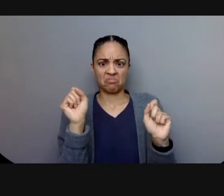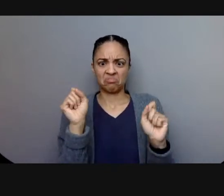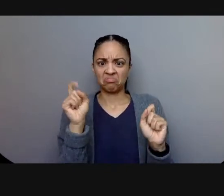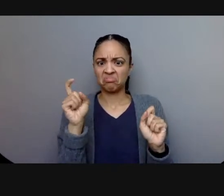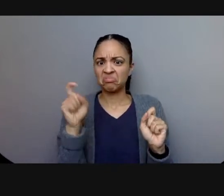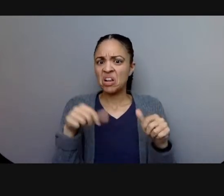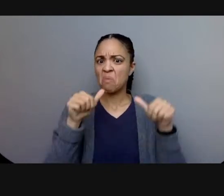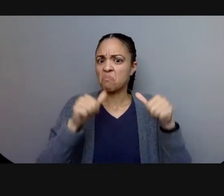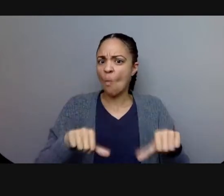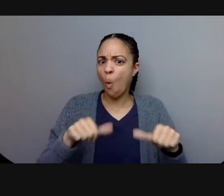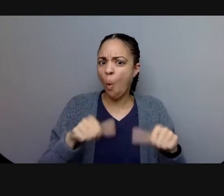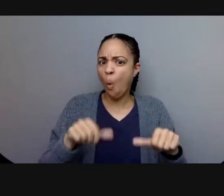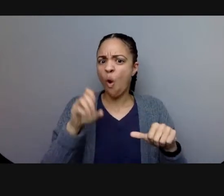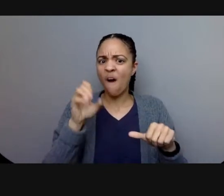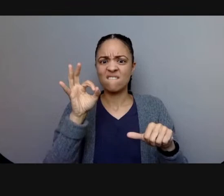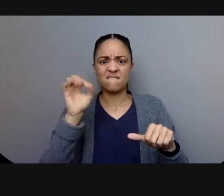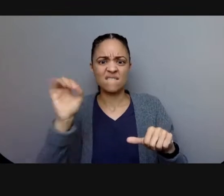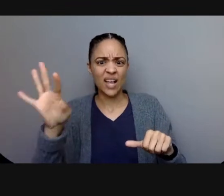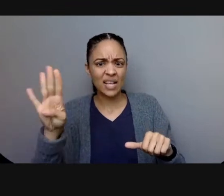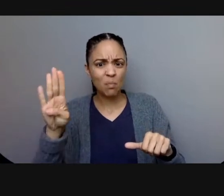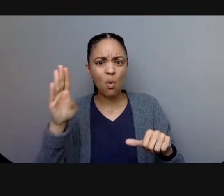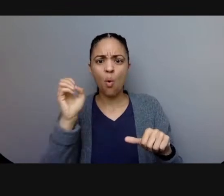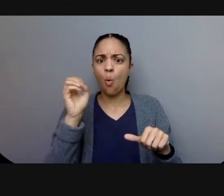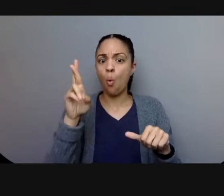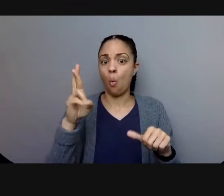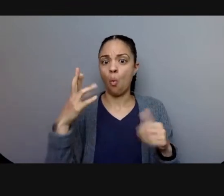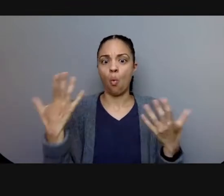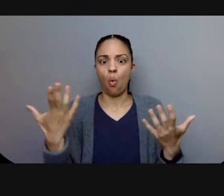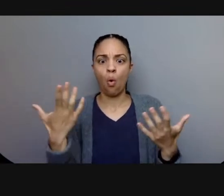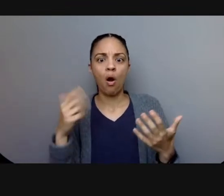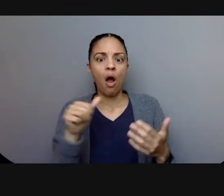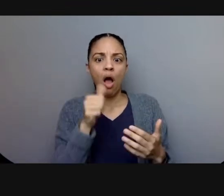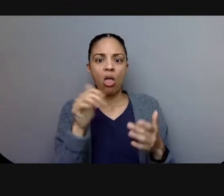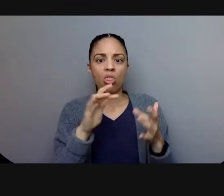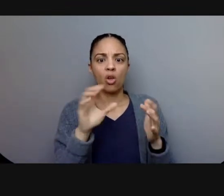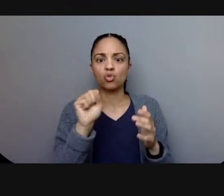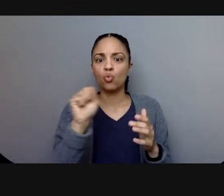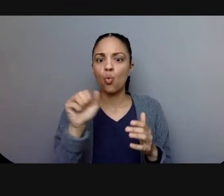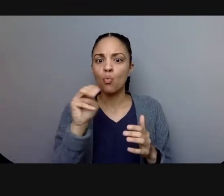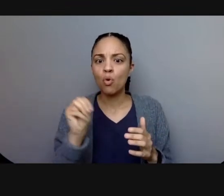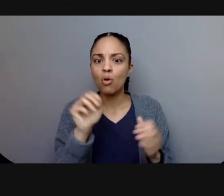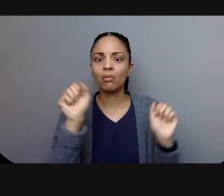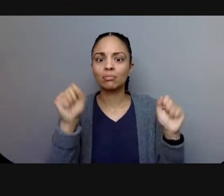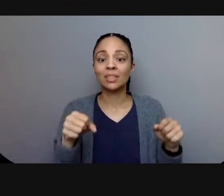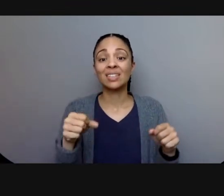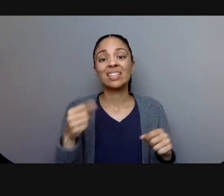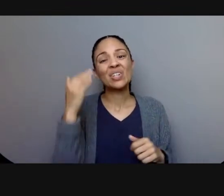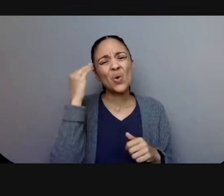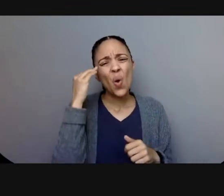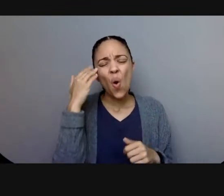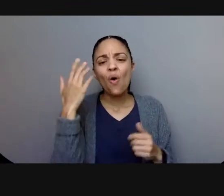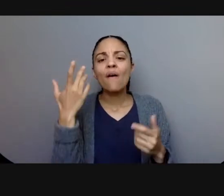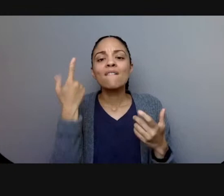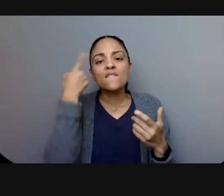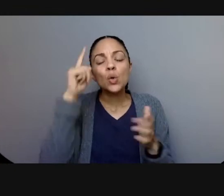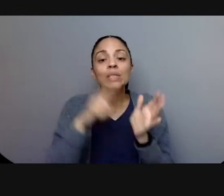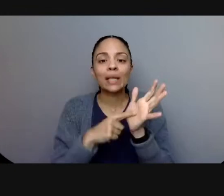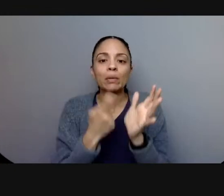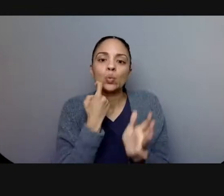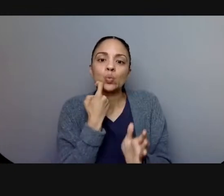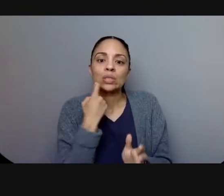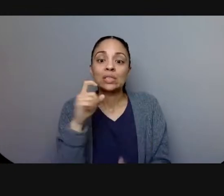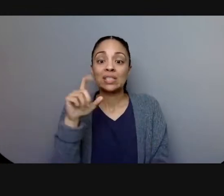popping. Like we just lost Don Campbell, who created locking. You know what I mean? But before, like, he